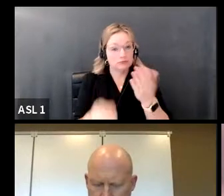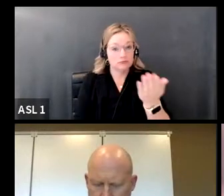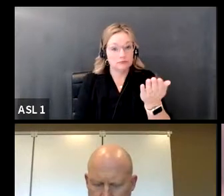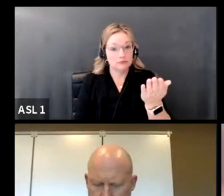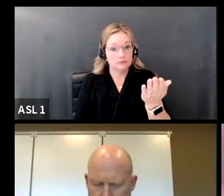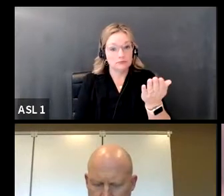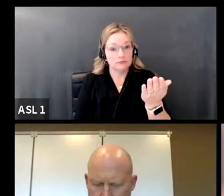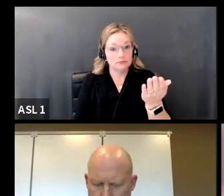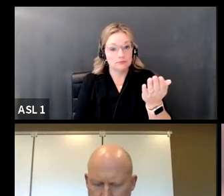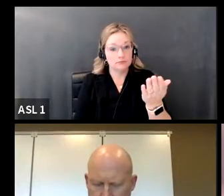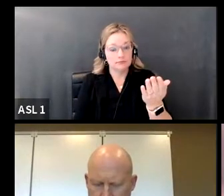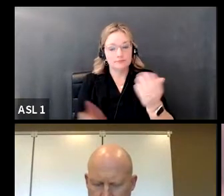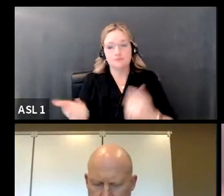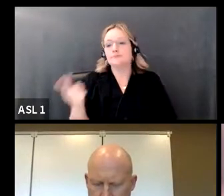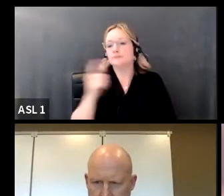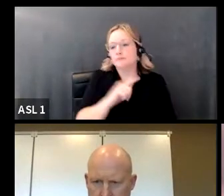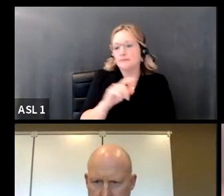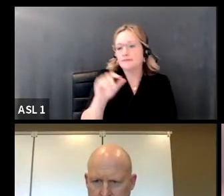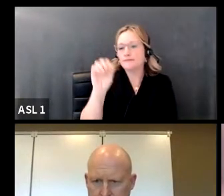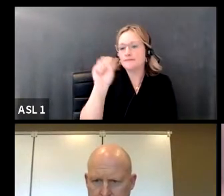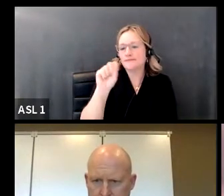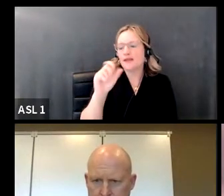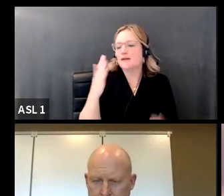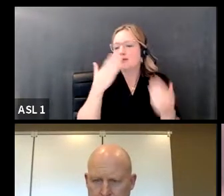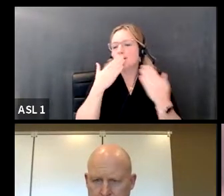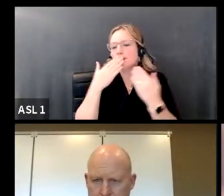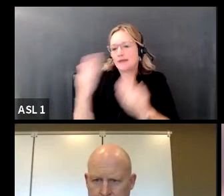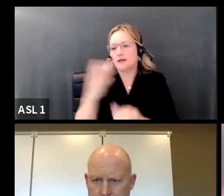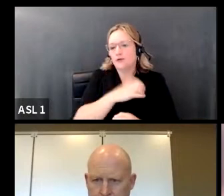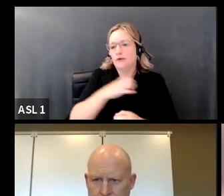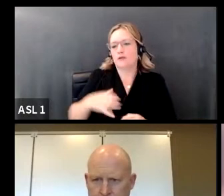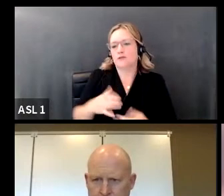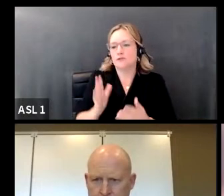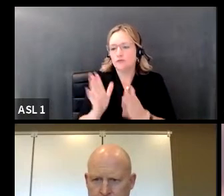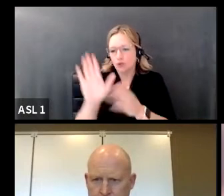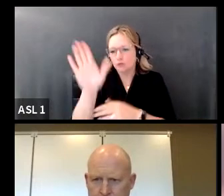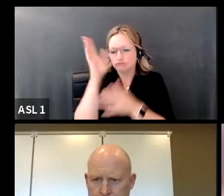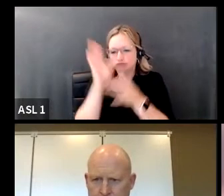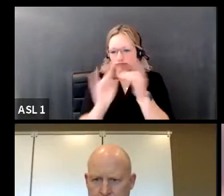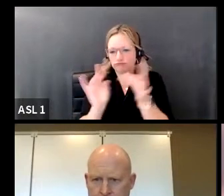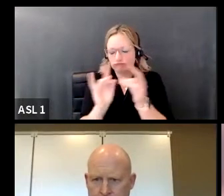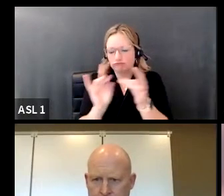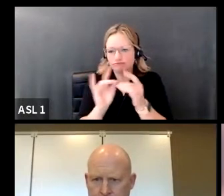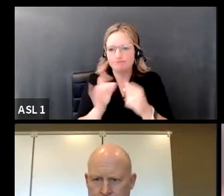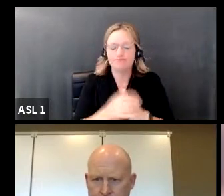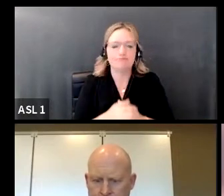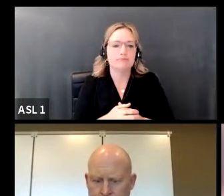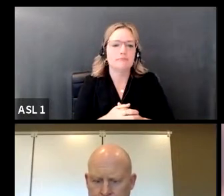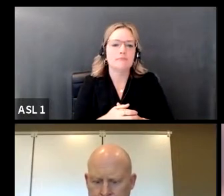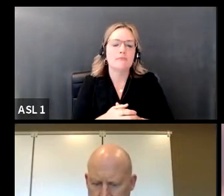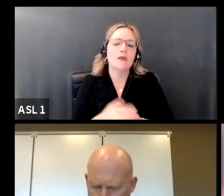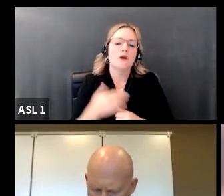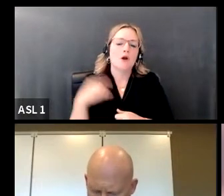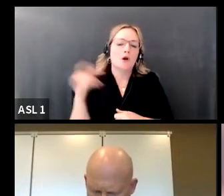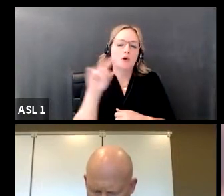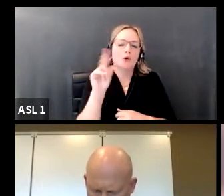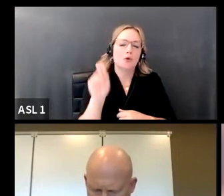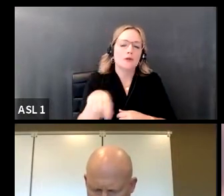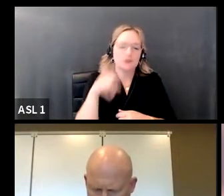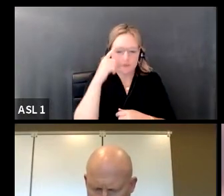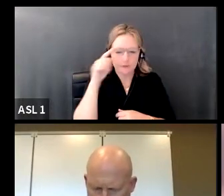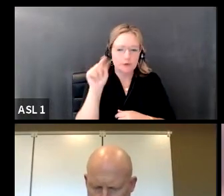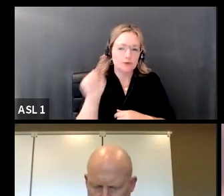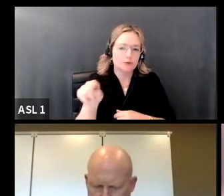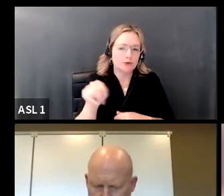yes thank you sheriff smallwood and thank you counselor for your delegation um have a question uh and it's kind of you touched on something